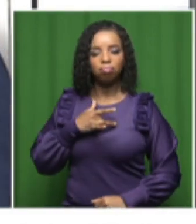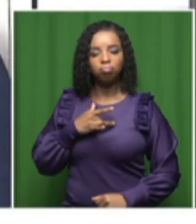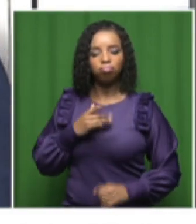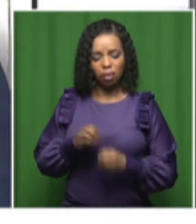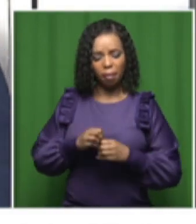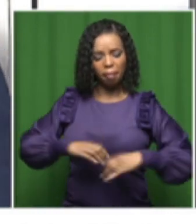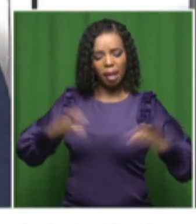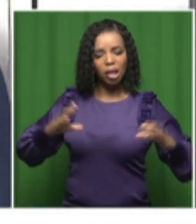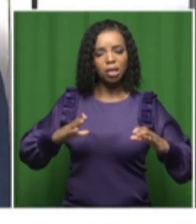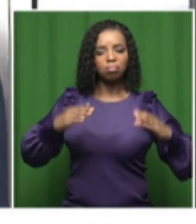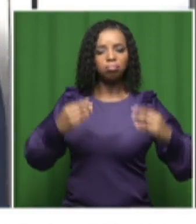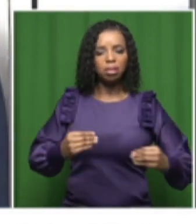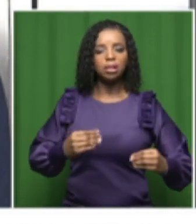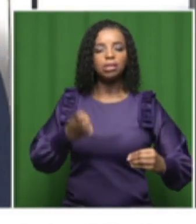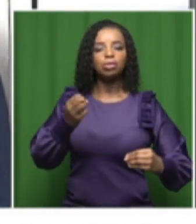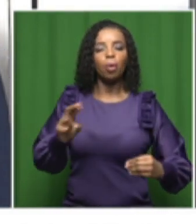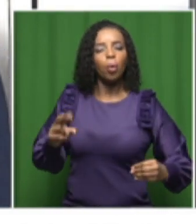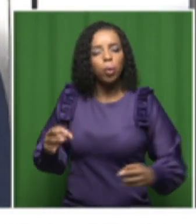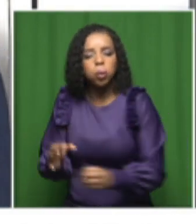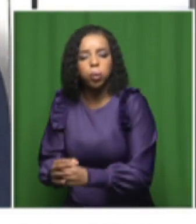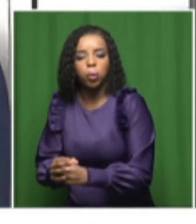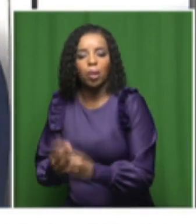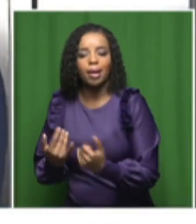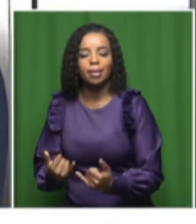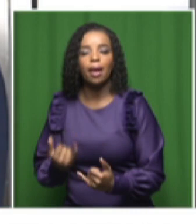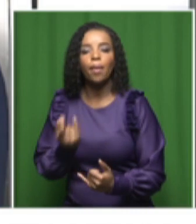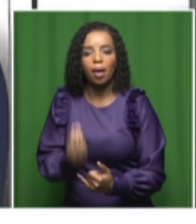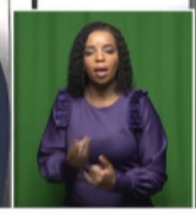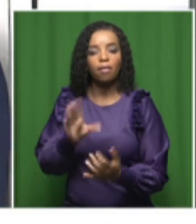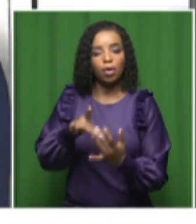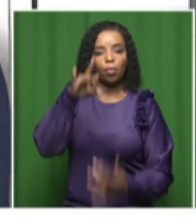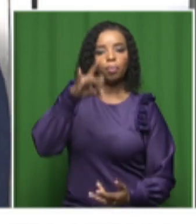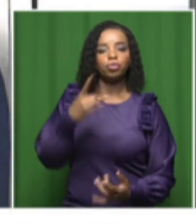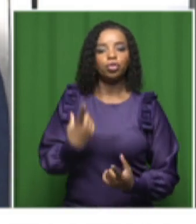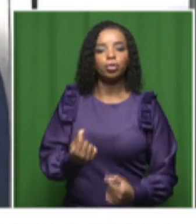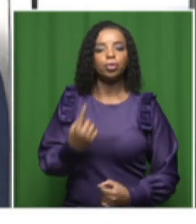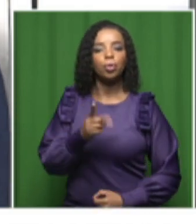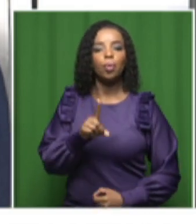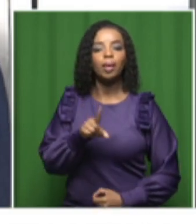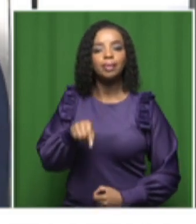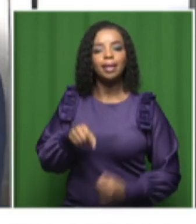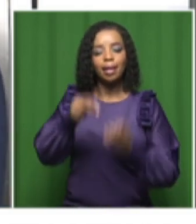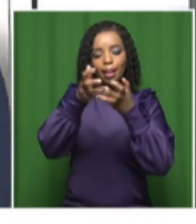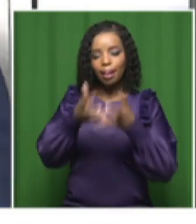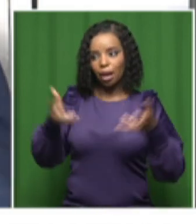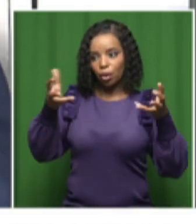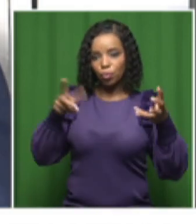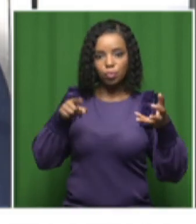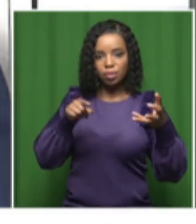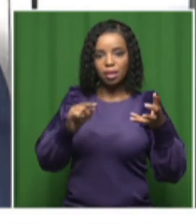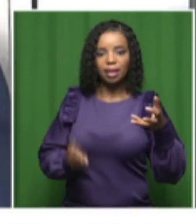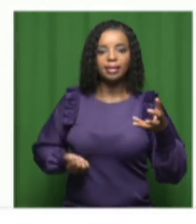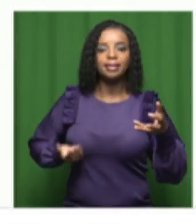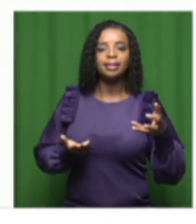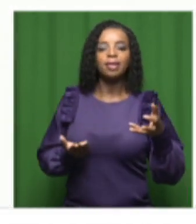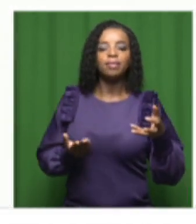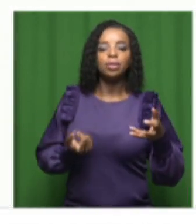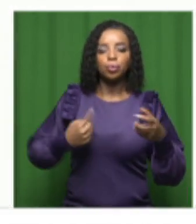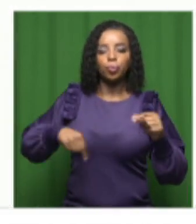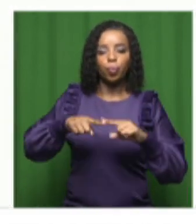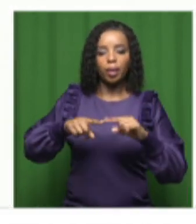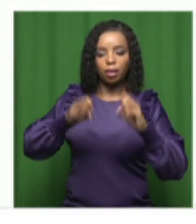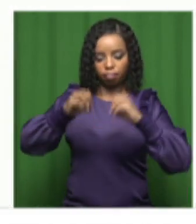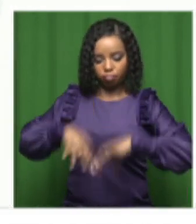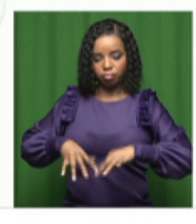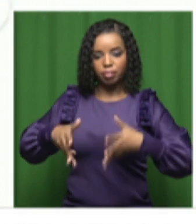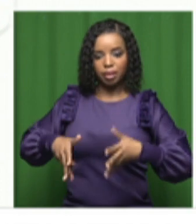small startups, have now the option to participate in the cloud services that we will offer out of this region. We've